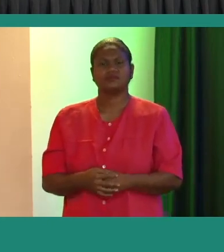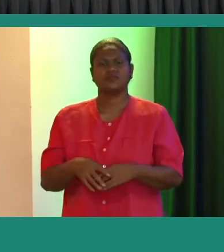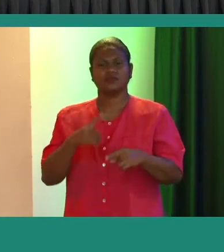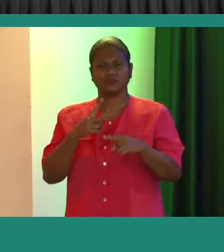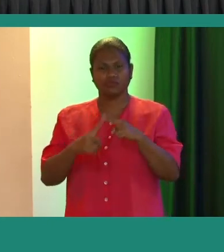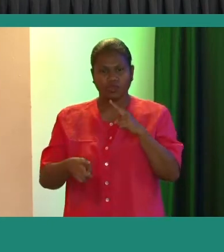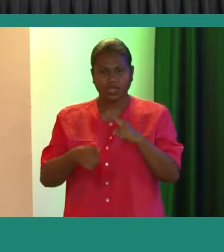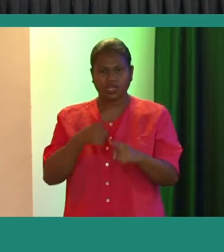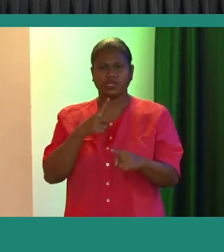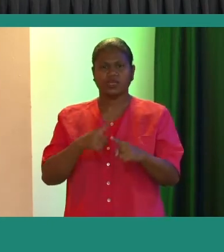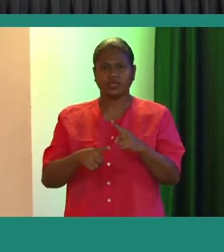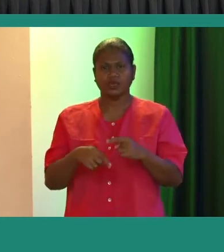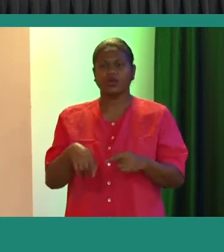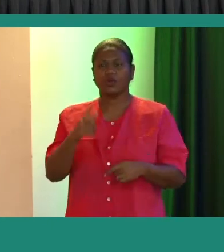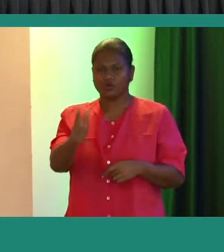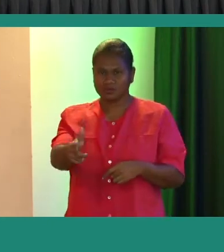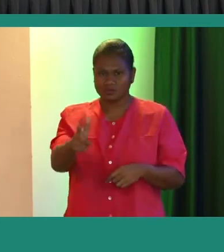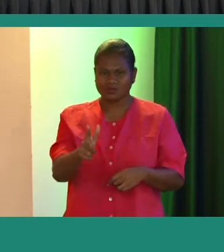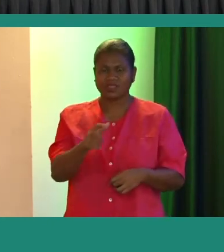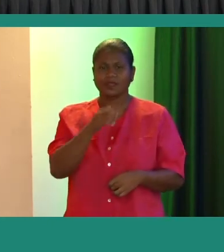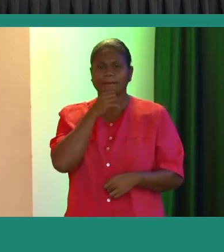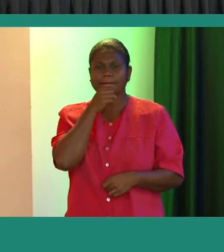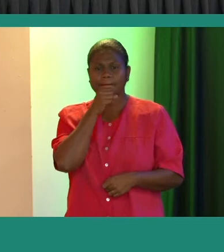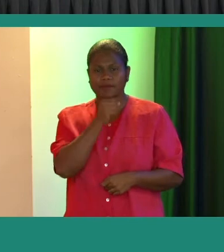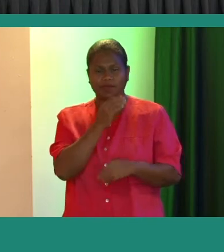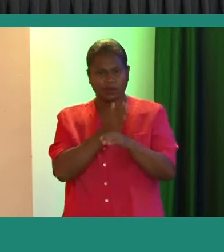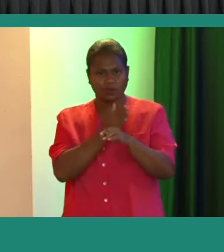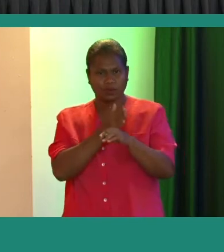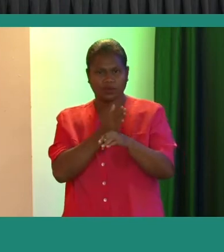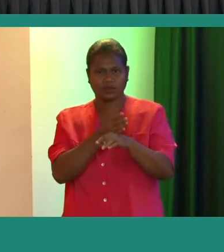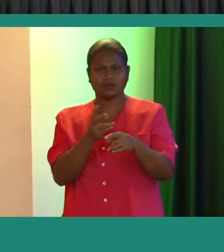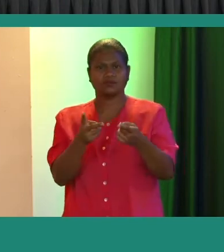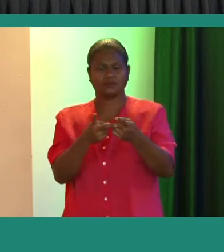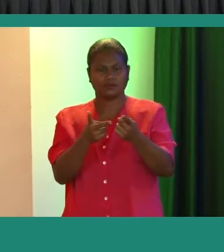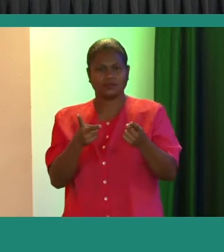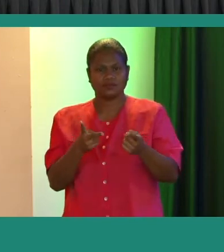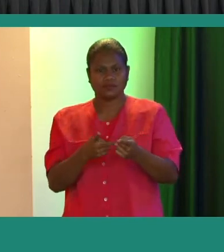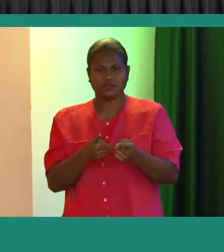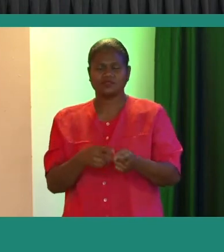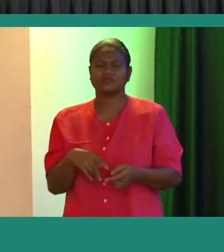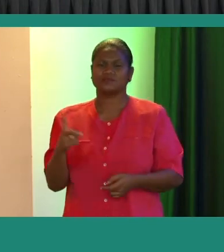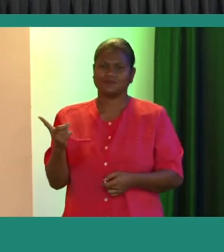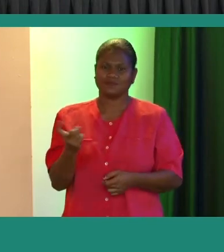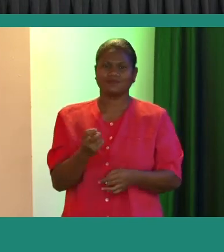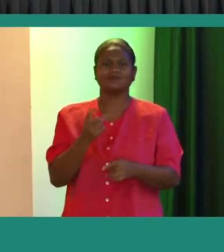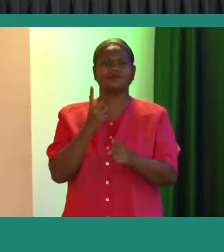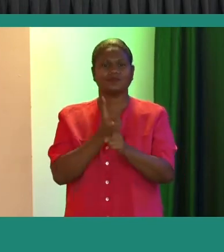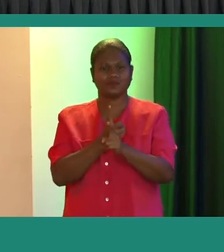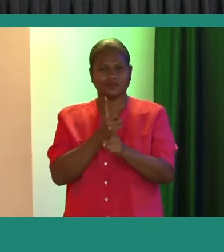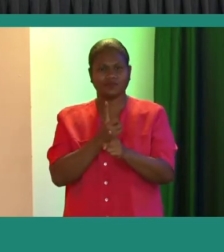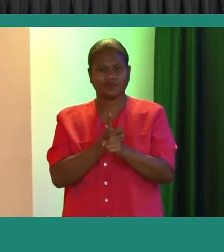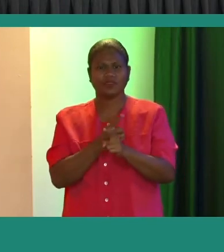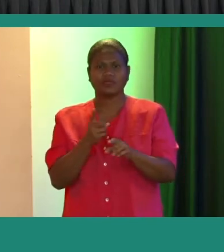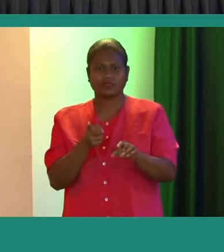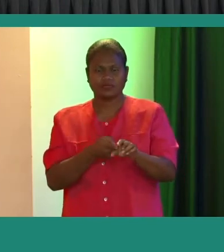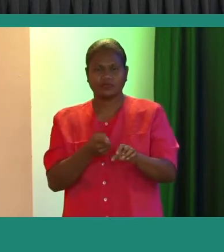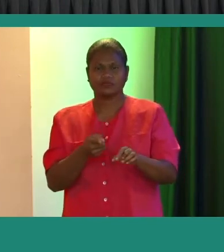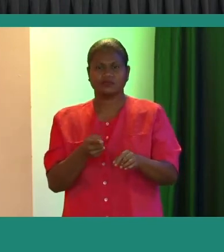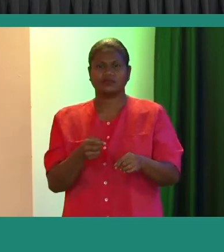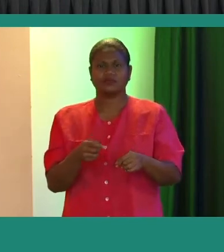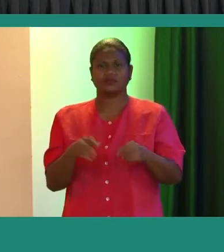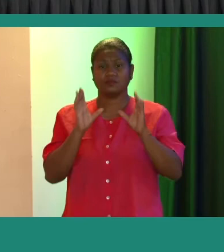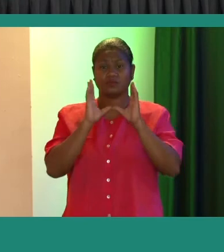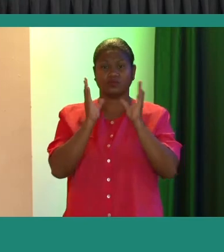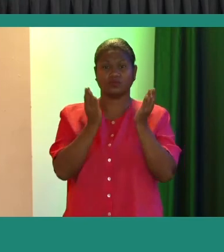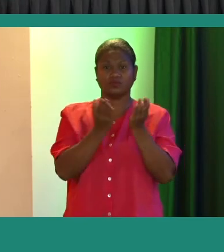getting men with those agencies to have that conversation within the respective agencies or areas of